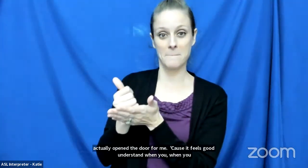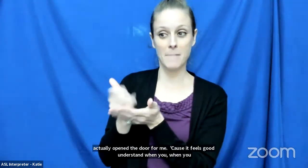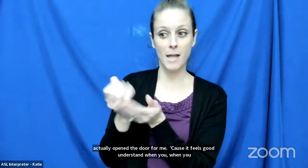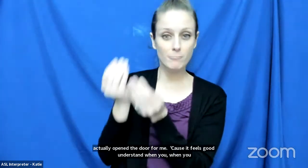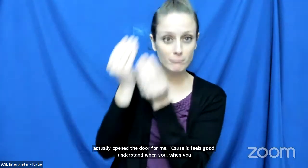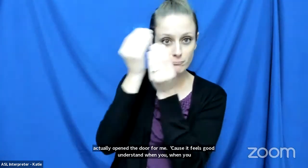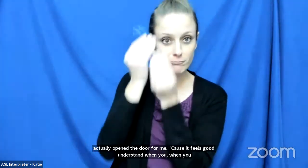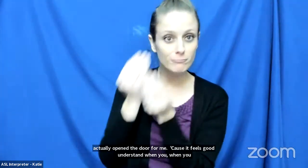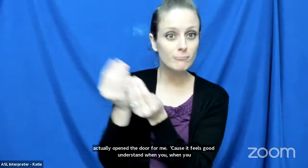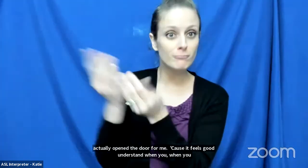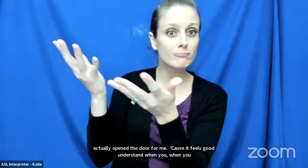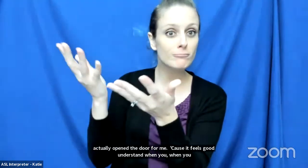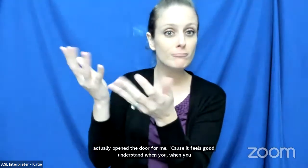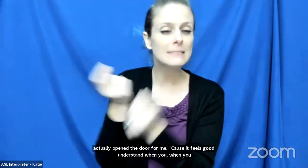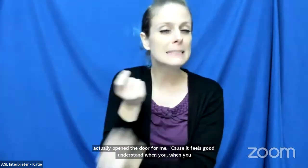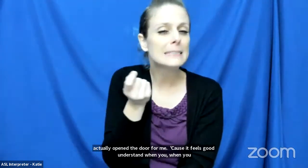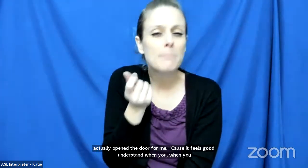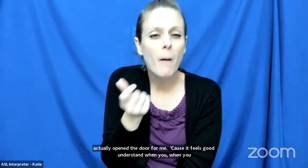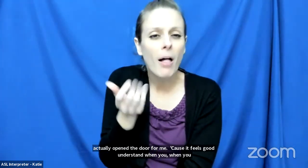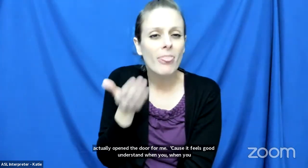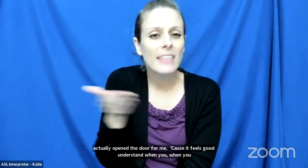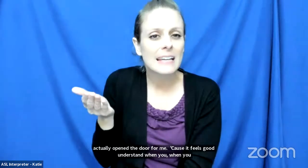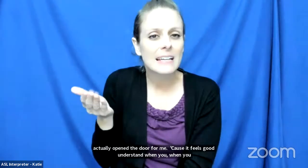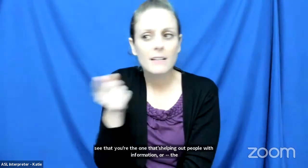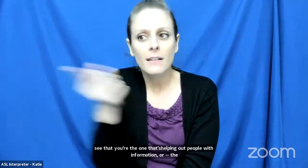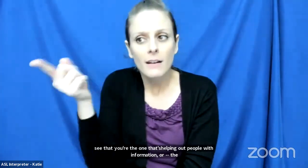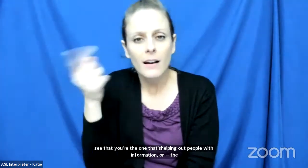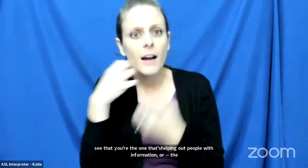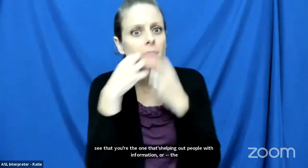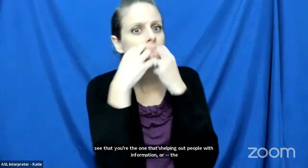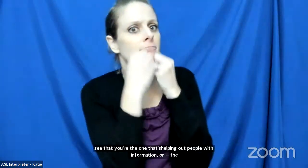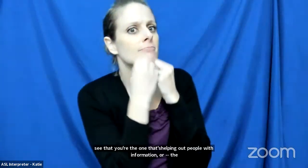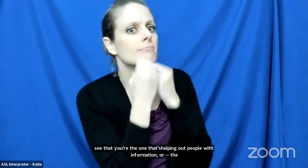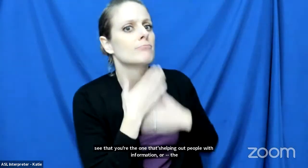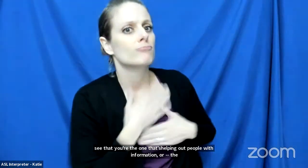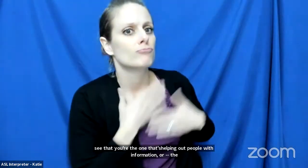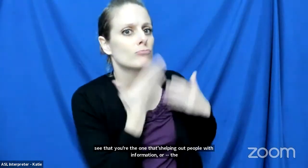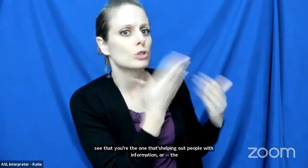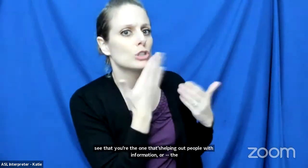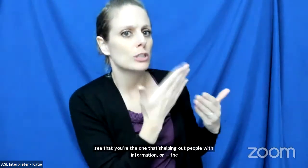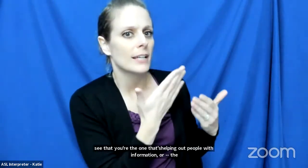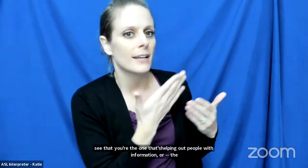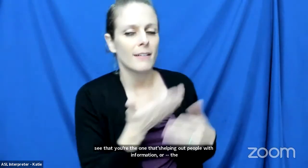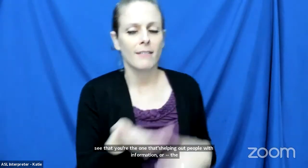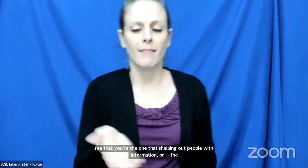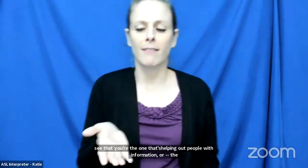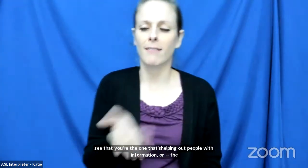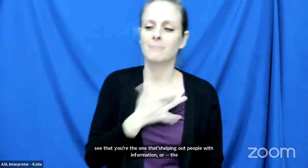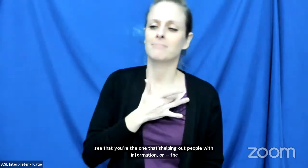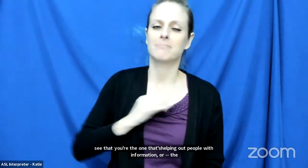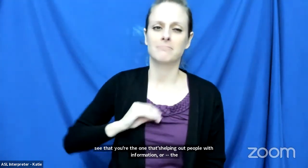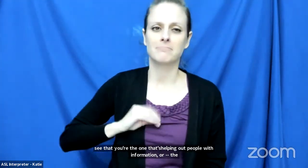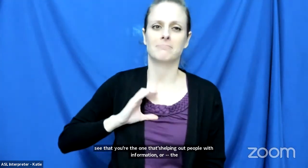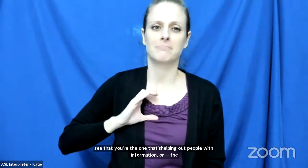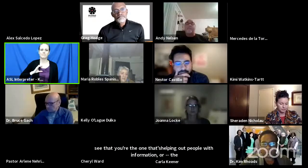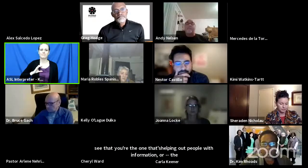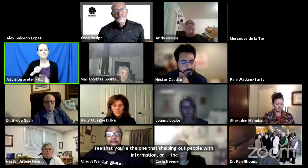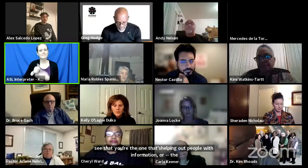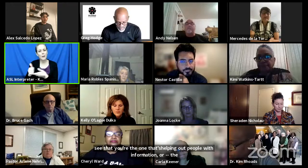or the smallest things that people appreciate is information that can actually help them and their